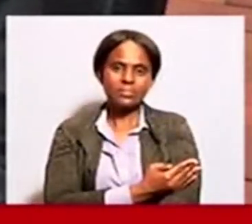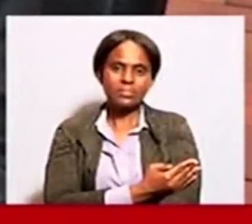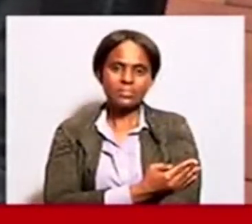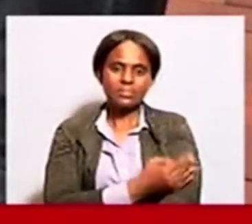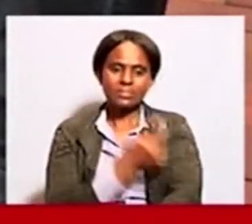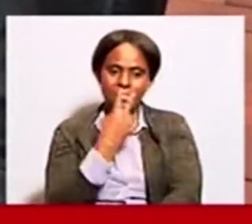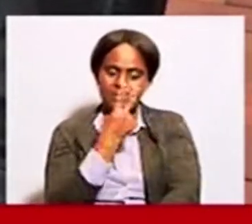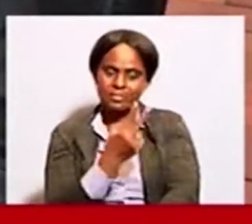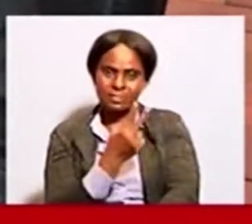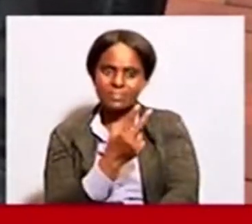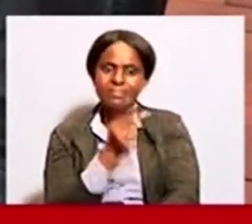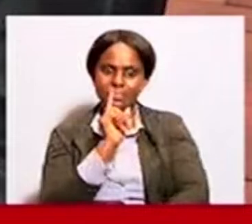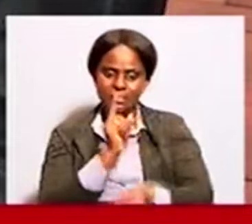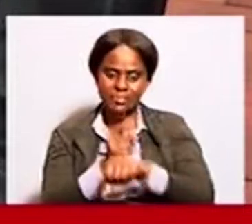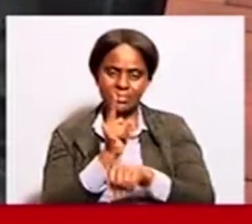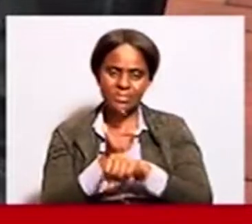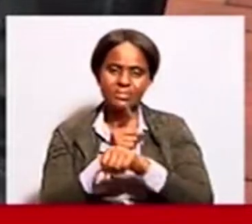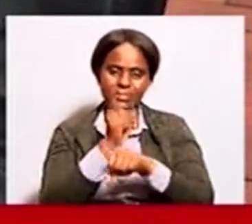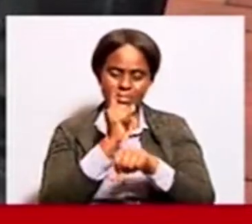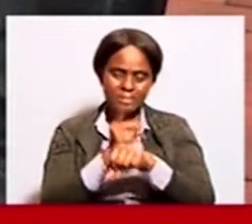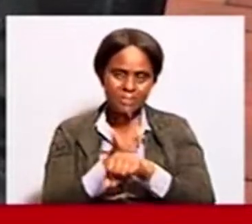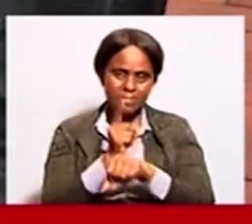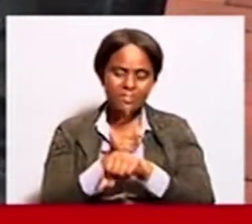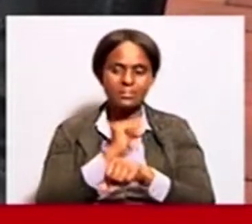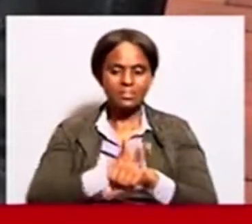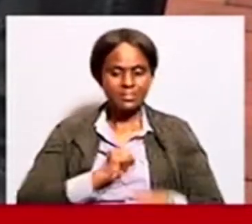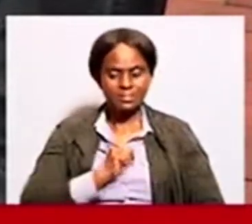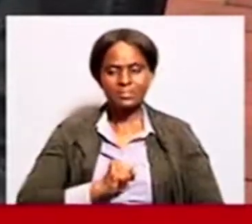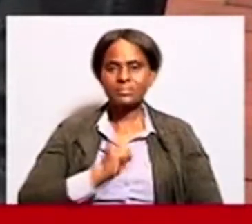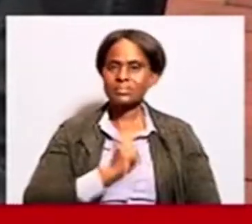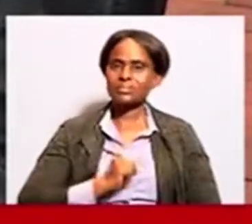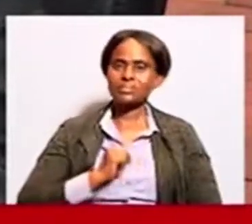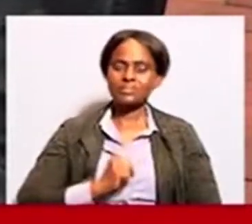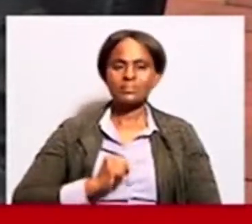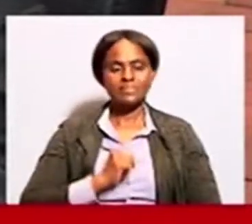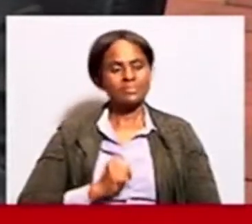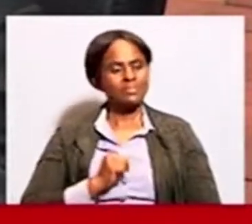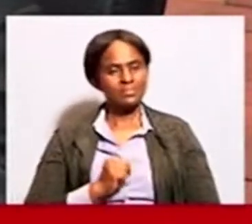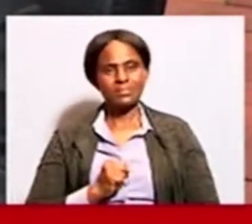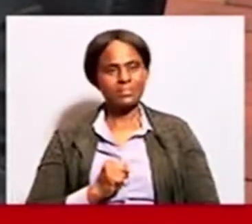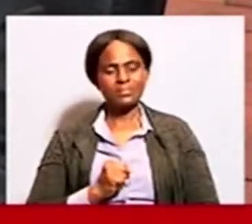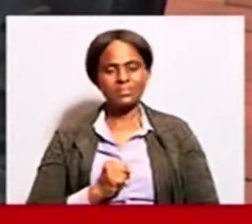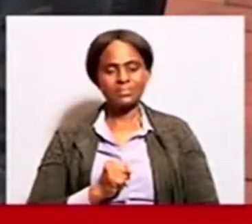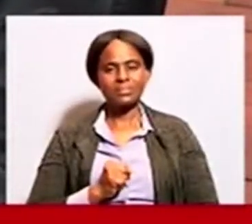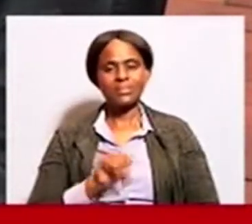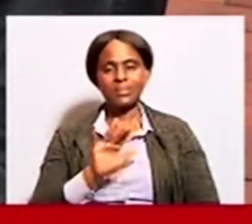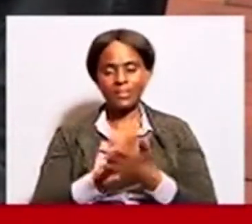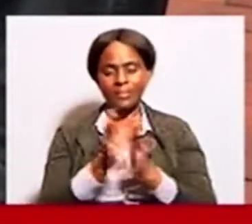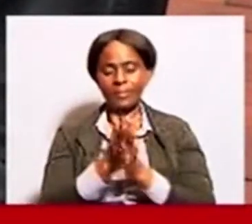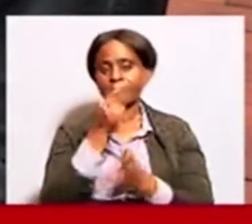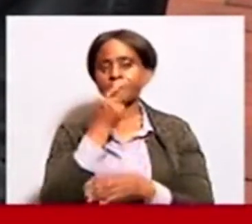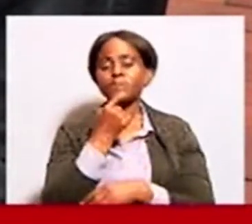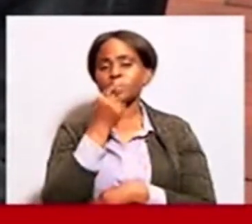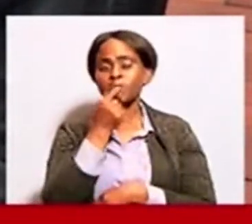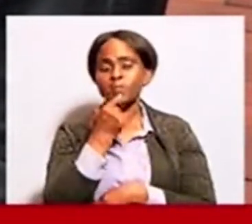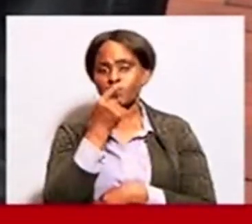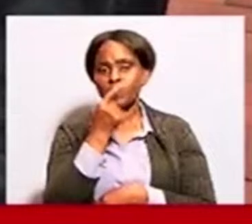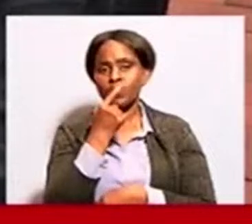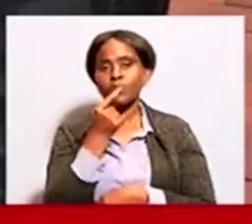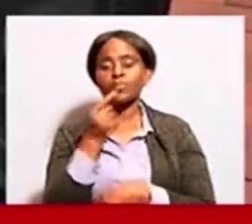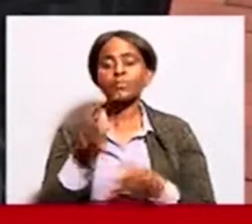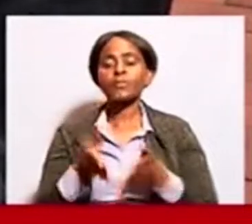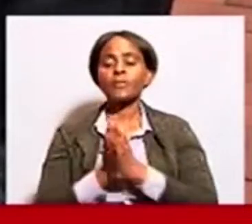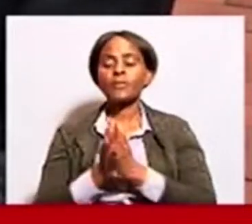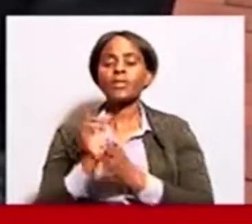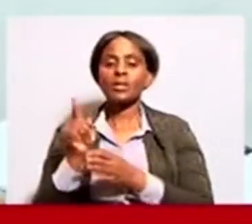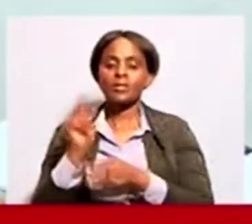see, caution them. Caution them. We regret. Becomes Thank you. academic. So we wish to urge